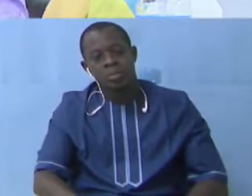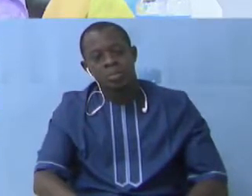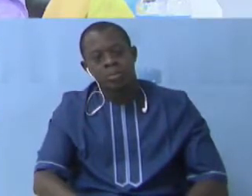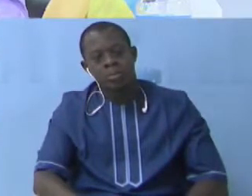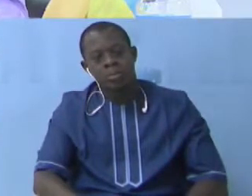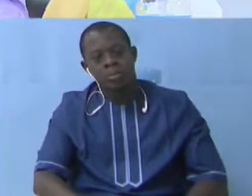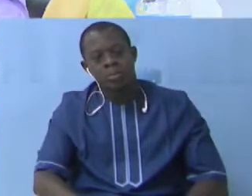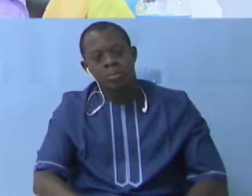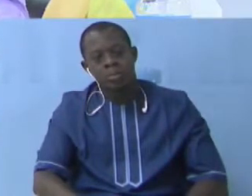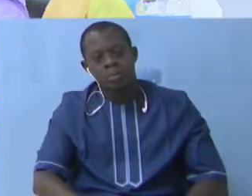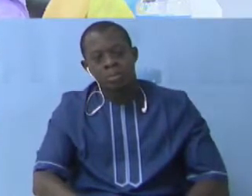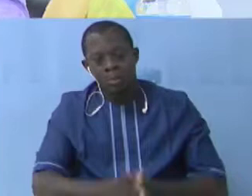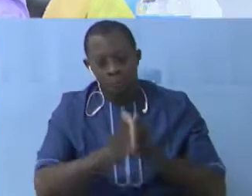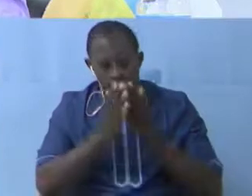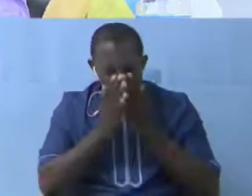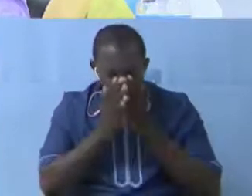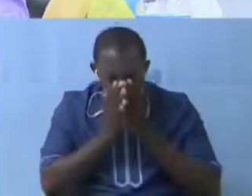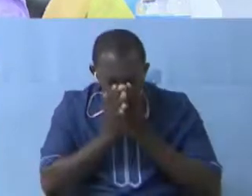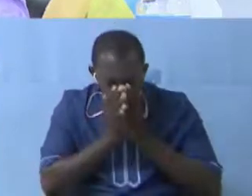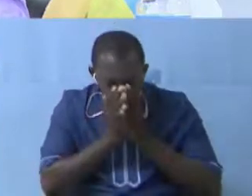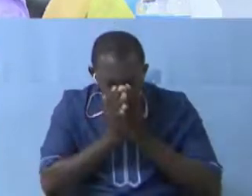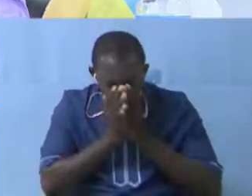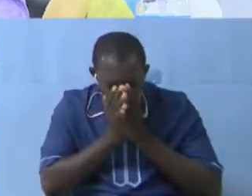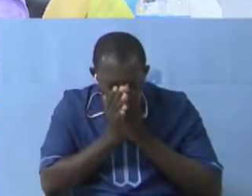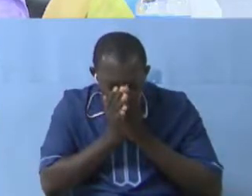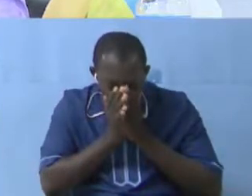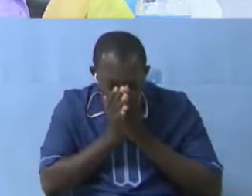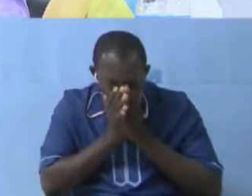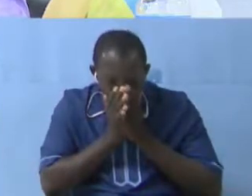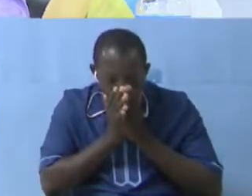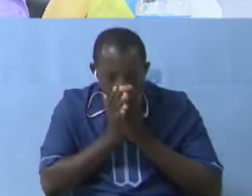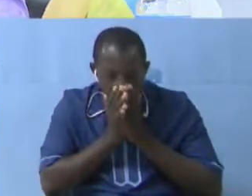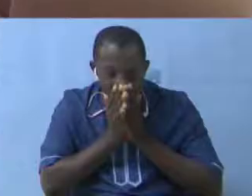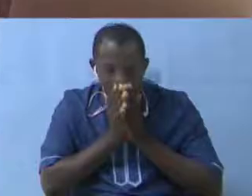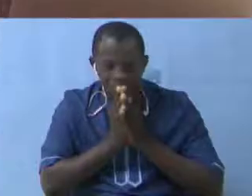That was the essence of that letter. loolu moo nekkoon njëriñi leetar boobu.